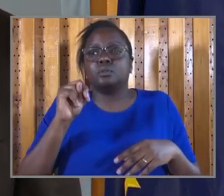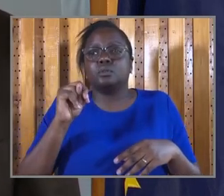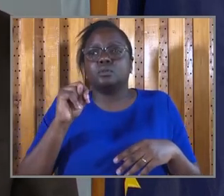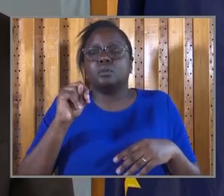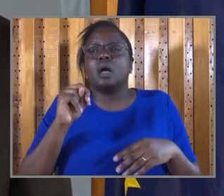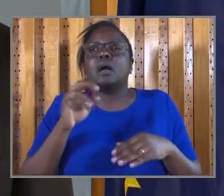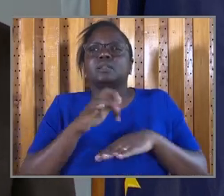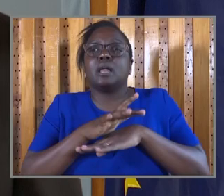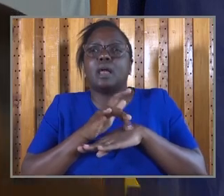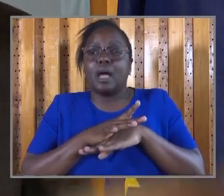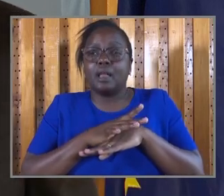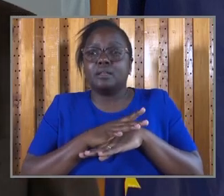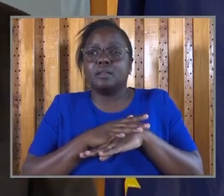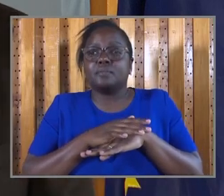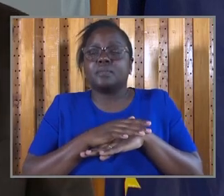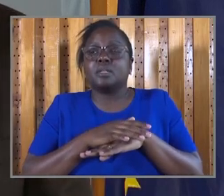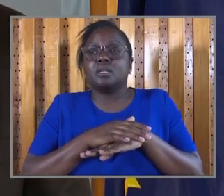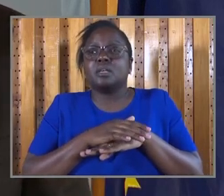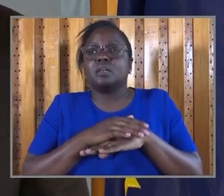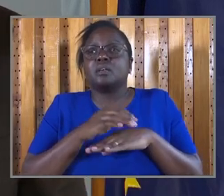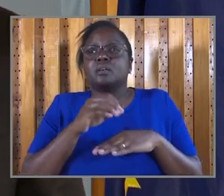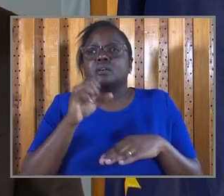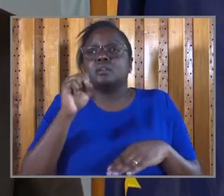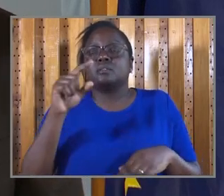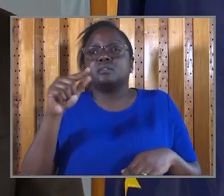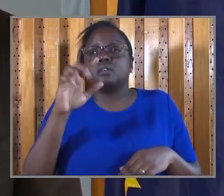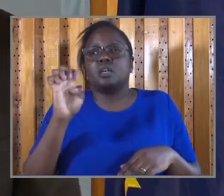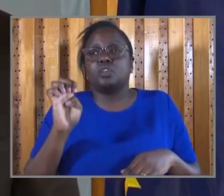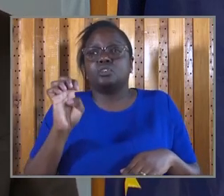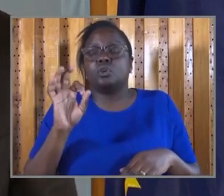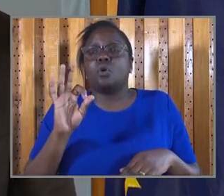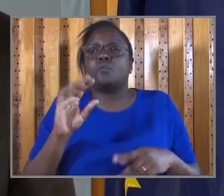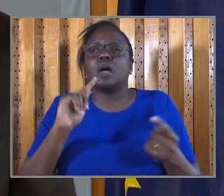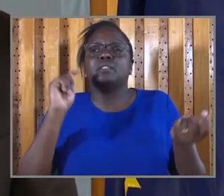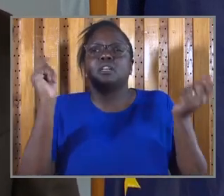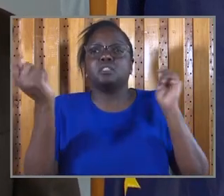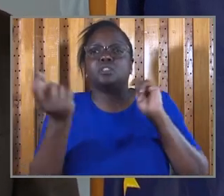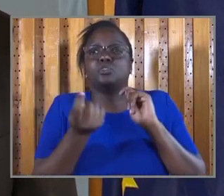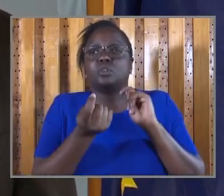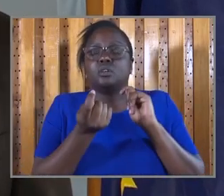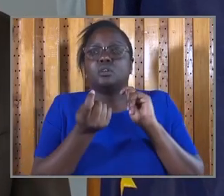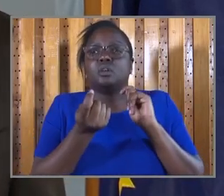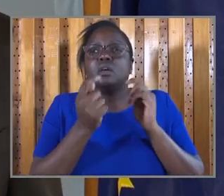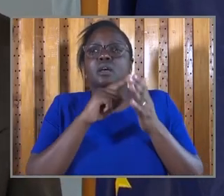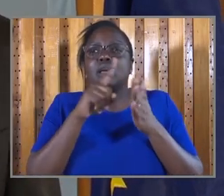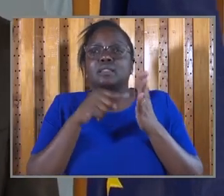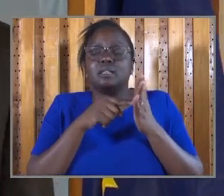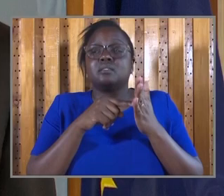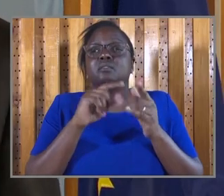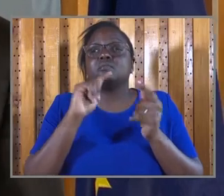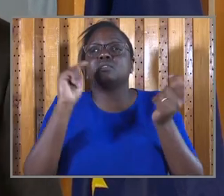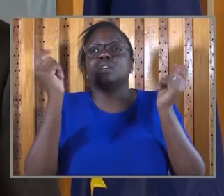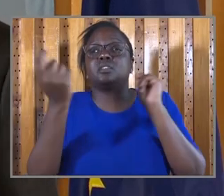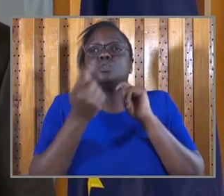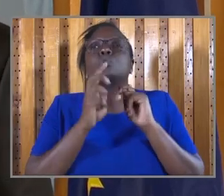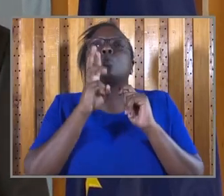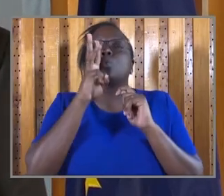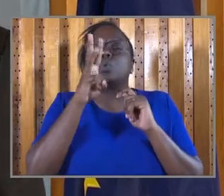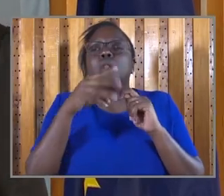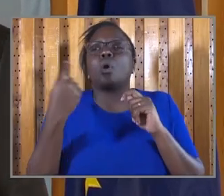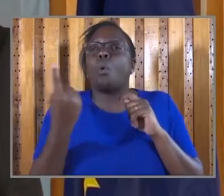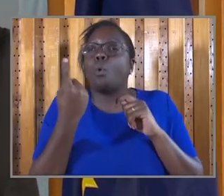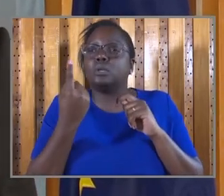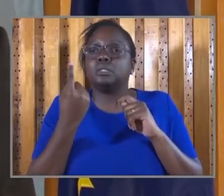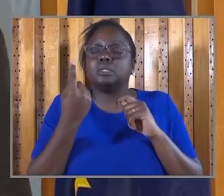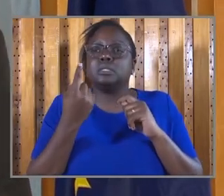early stages of a very, very significant transition. And this transition will only succeed